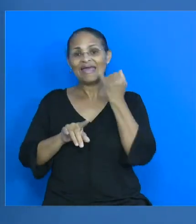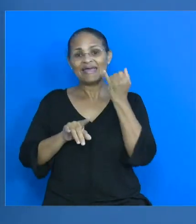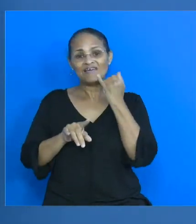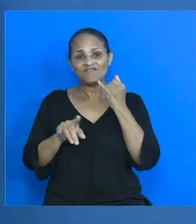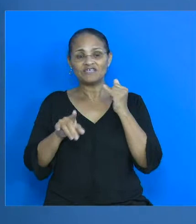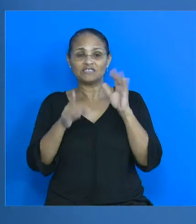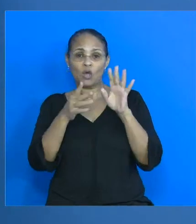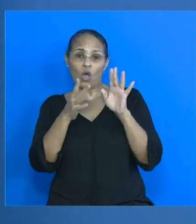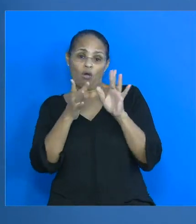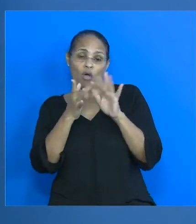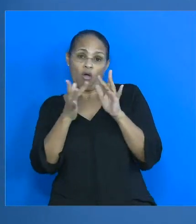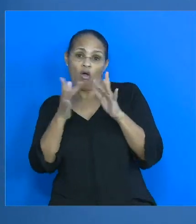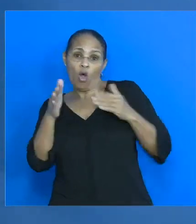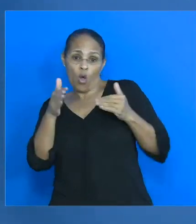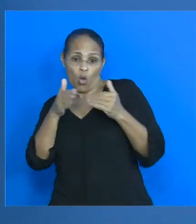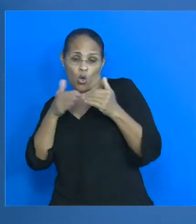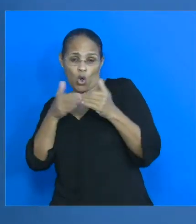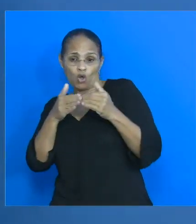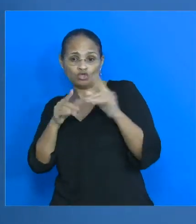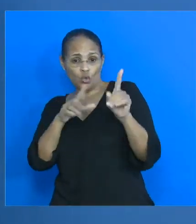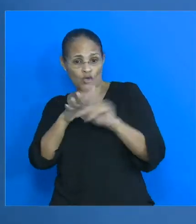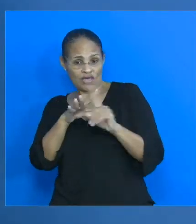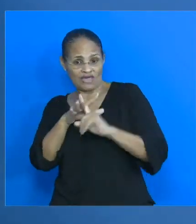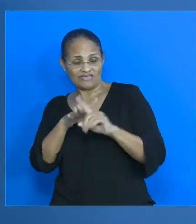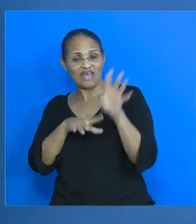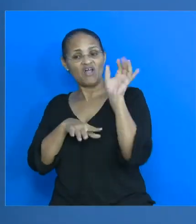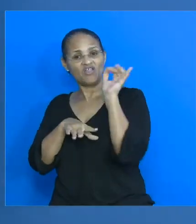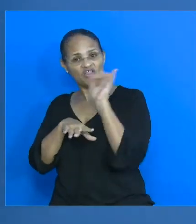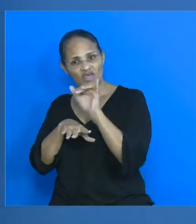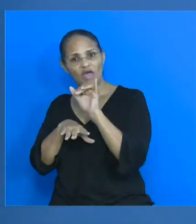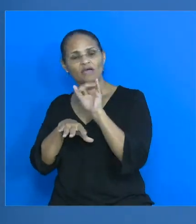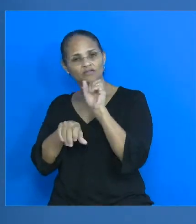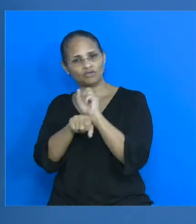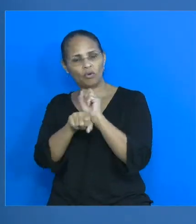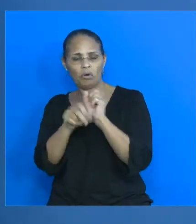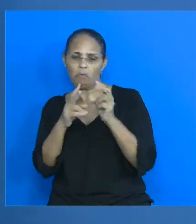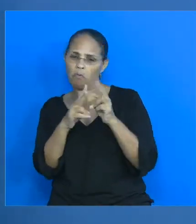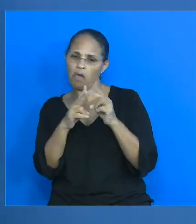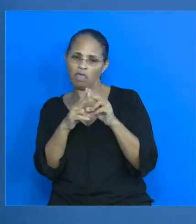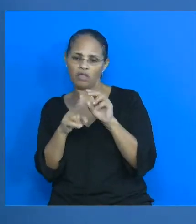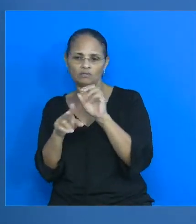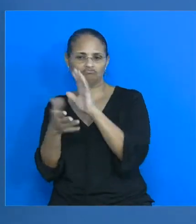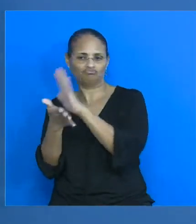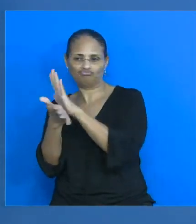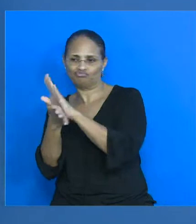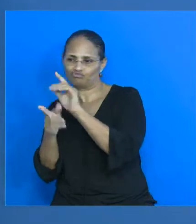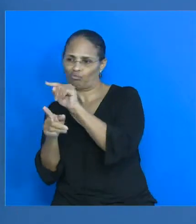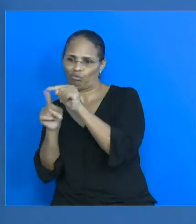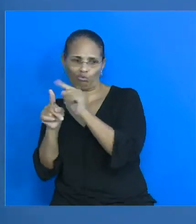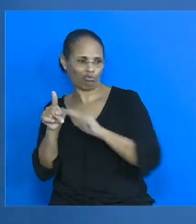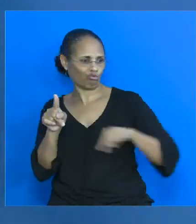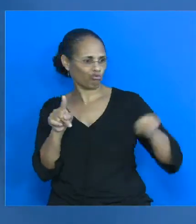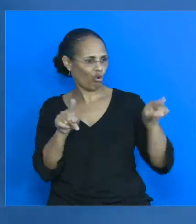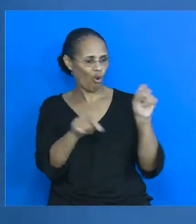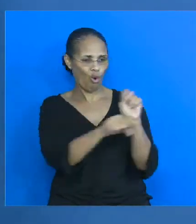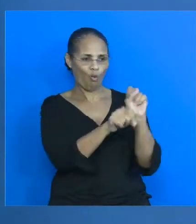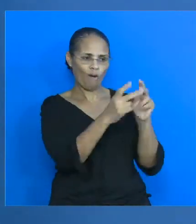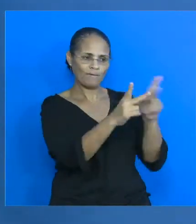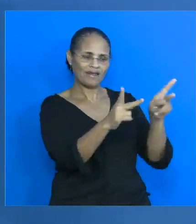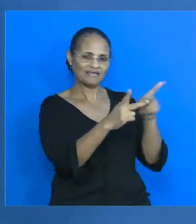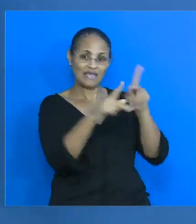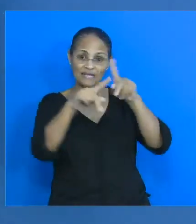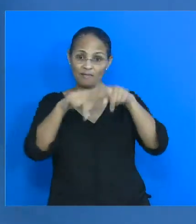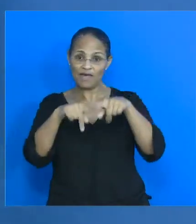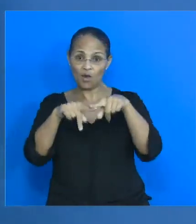to a case, then that particular establishment, be it a school and or a workplace, depending